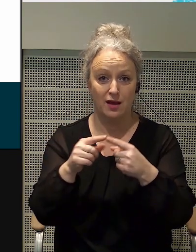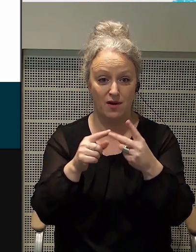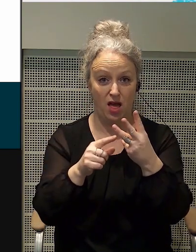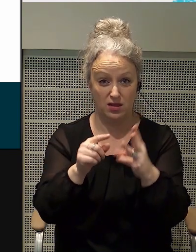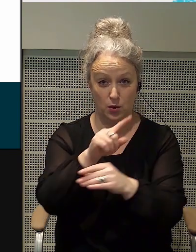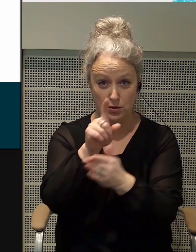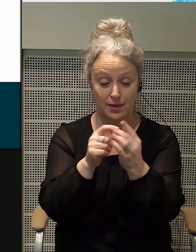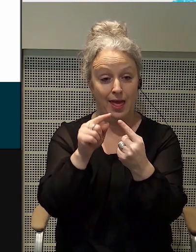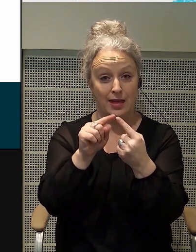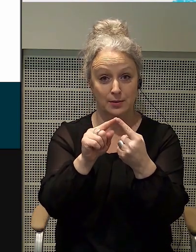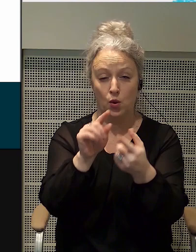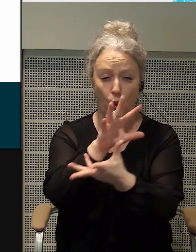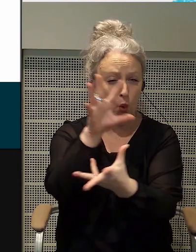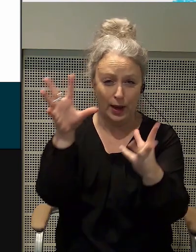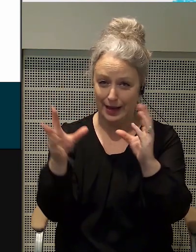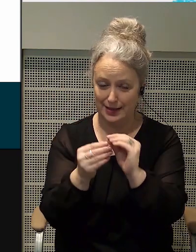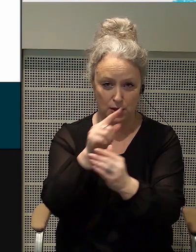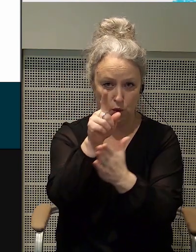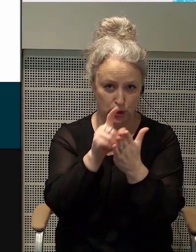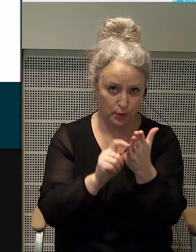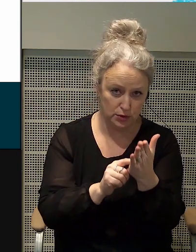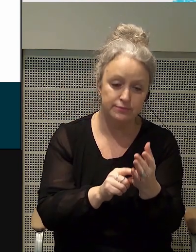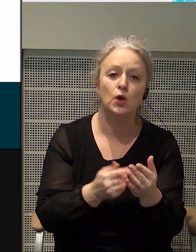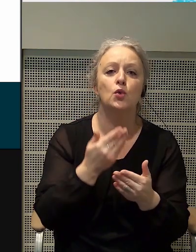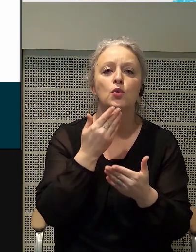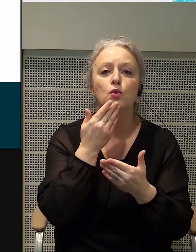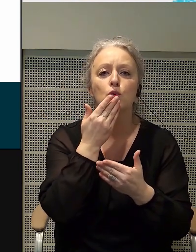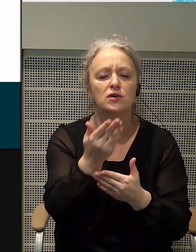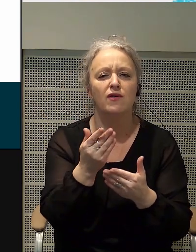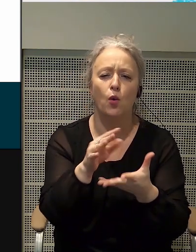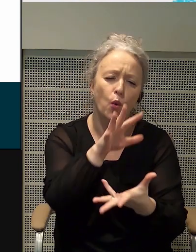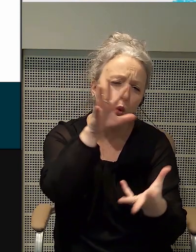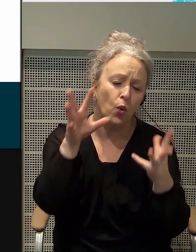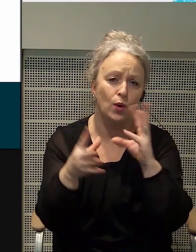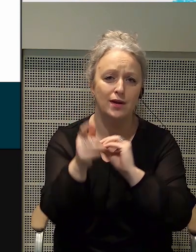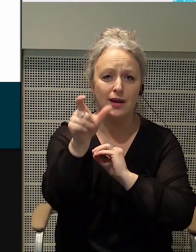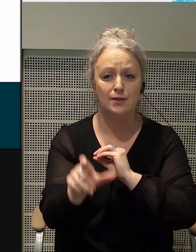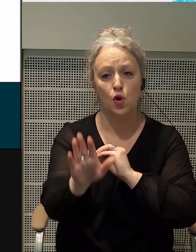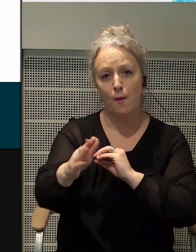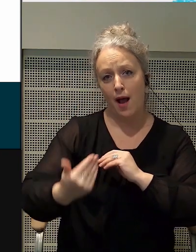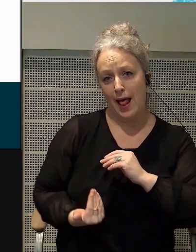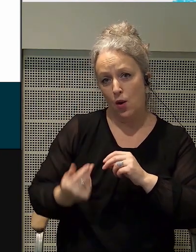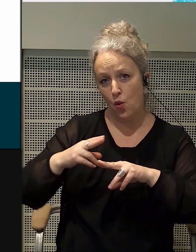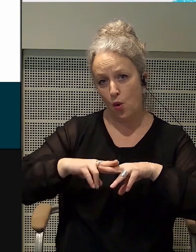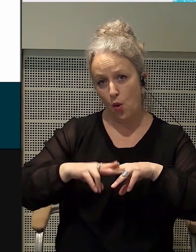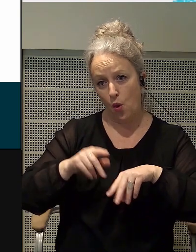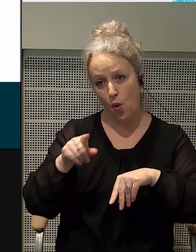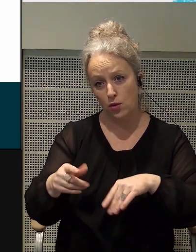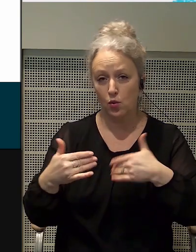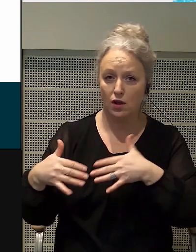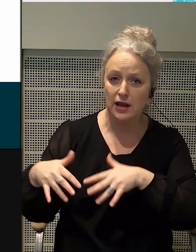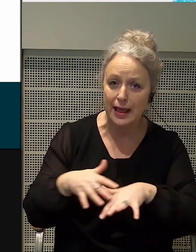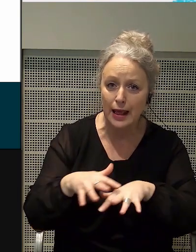life, about work, about being able to move, about sleep, about exercise,